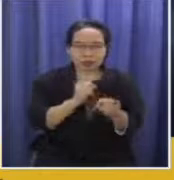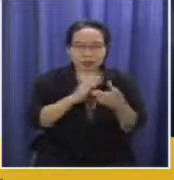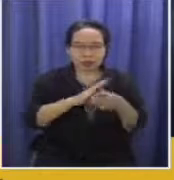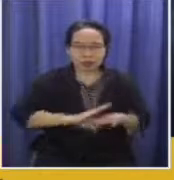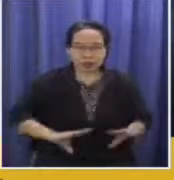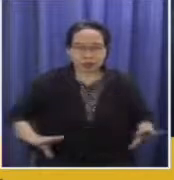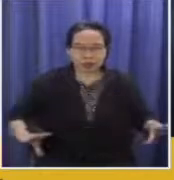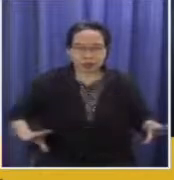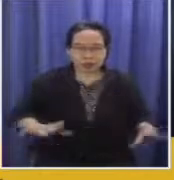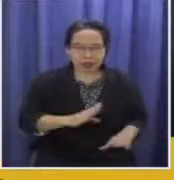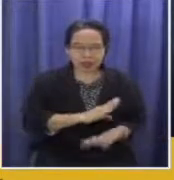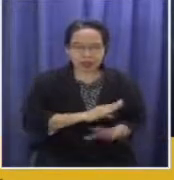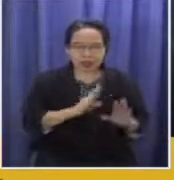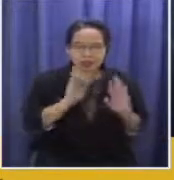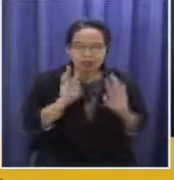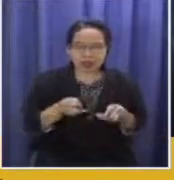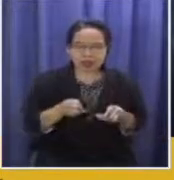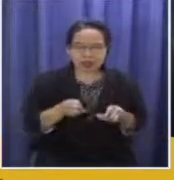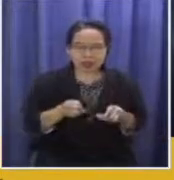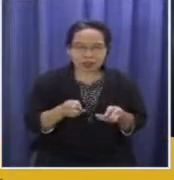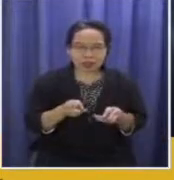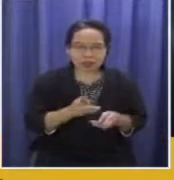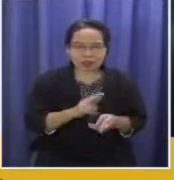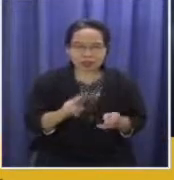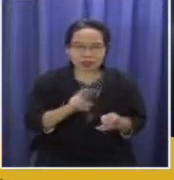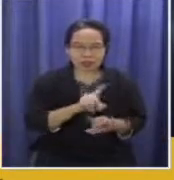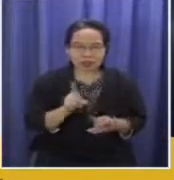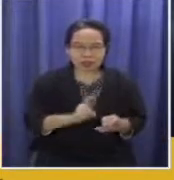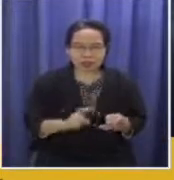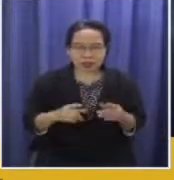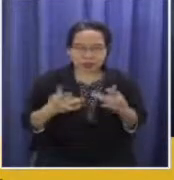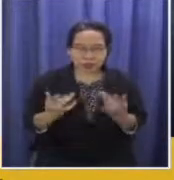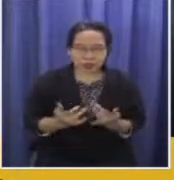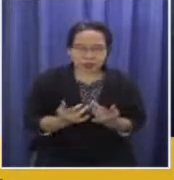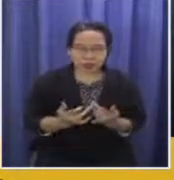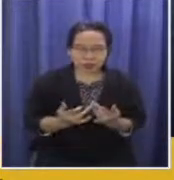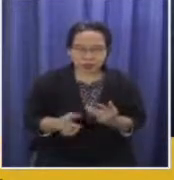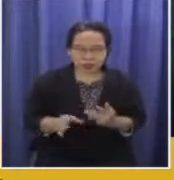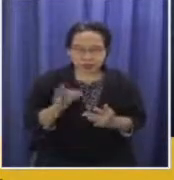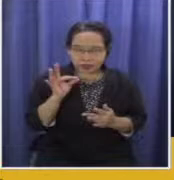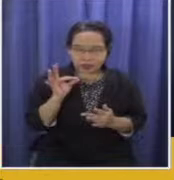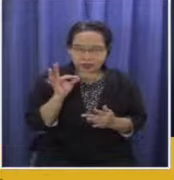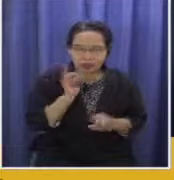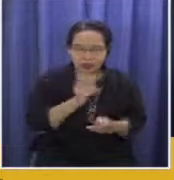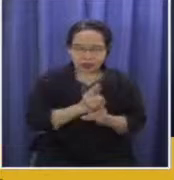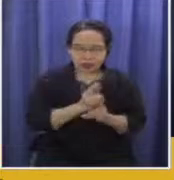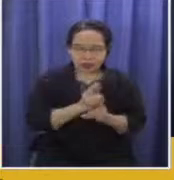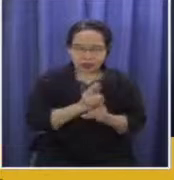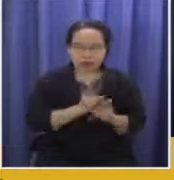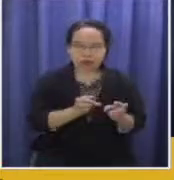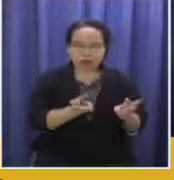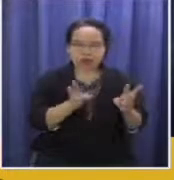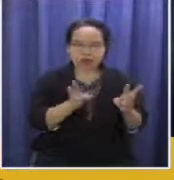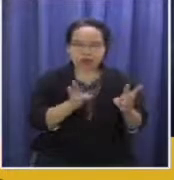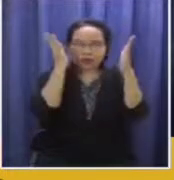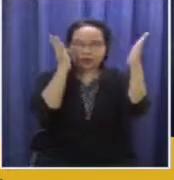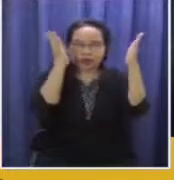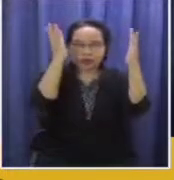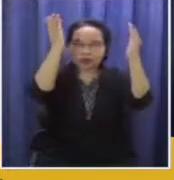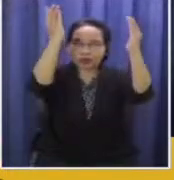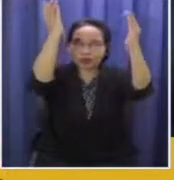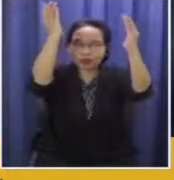and are seeking peace. May the questions in their hearts be answered, and may they